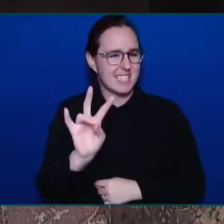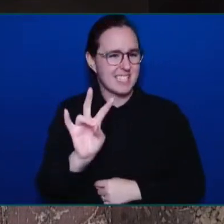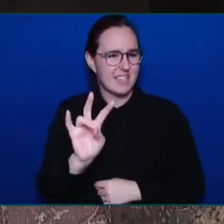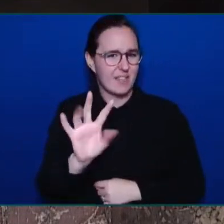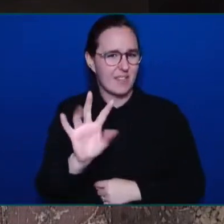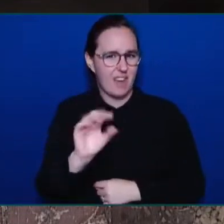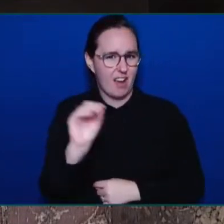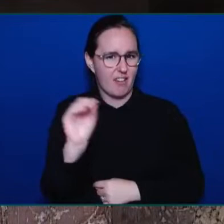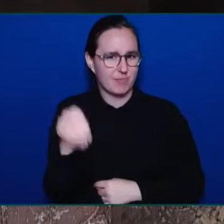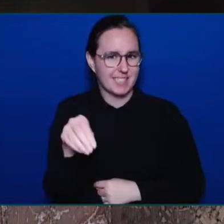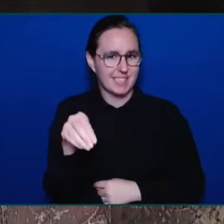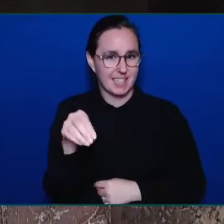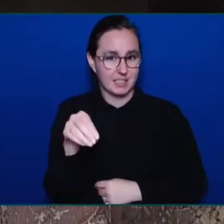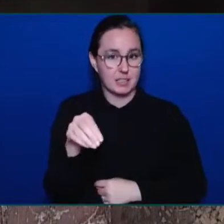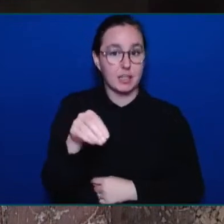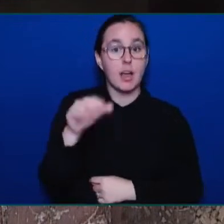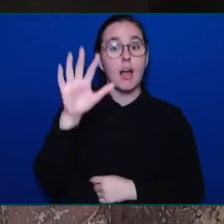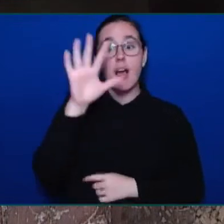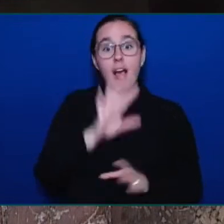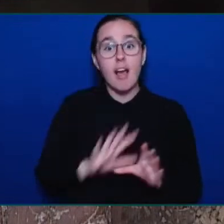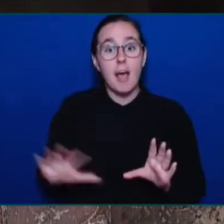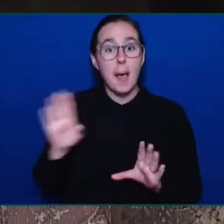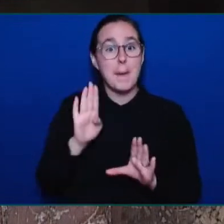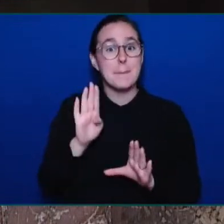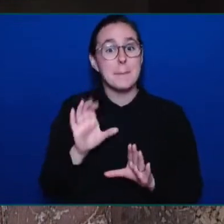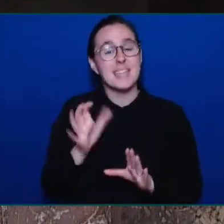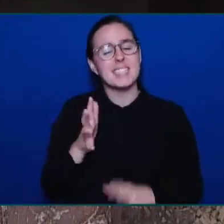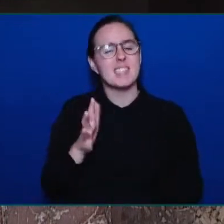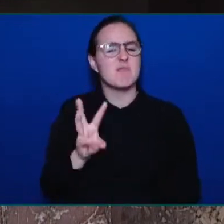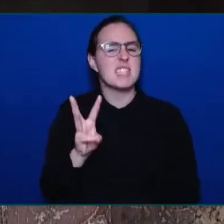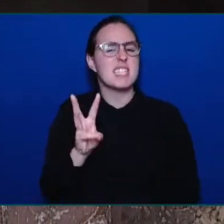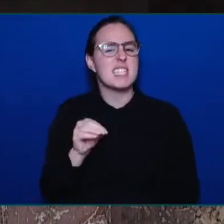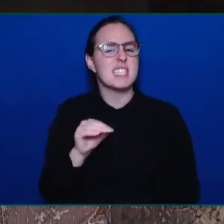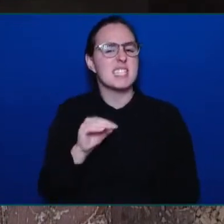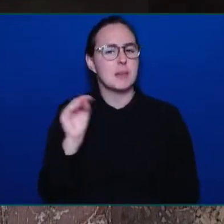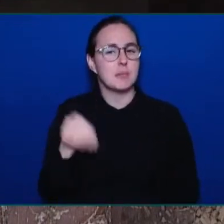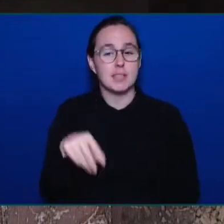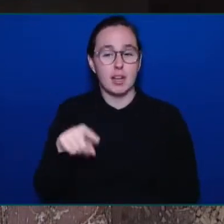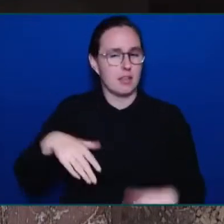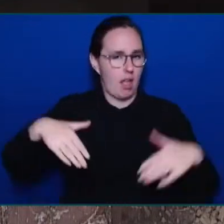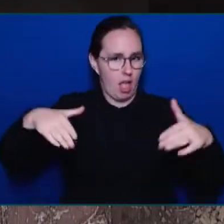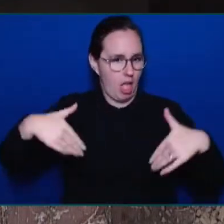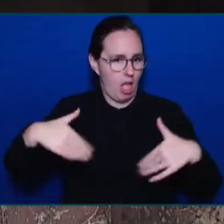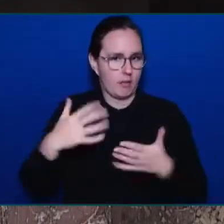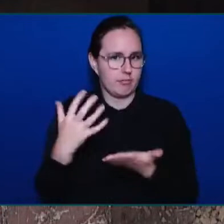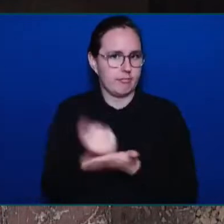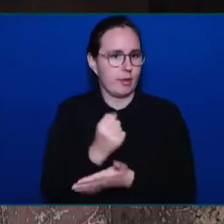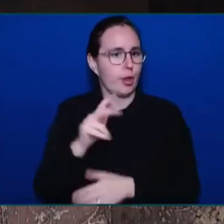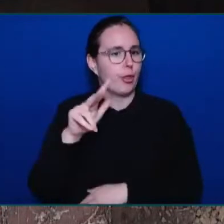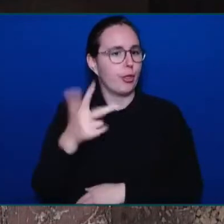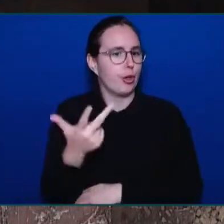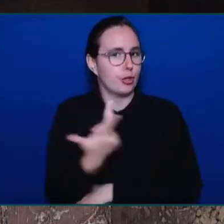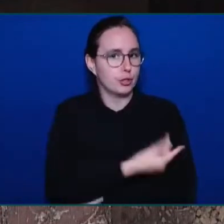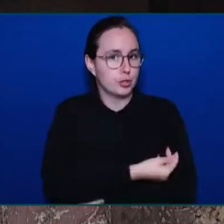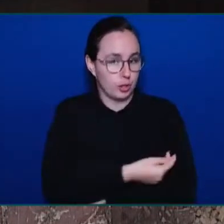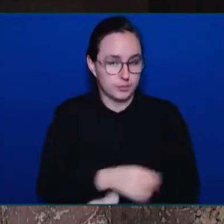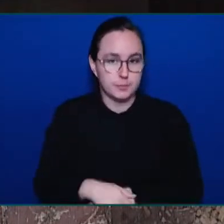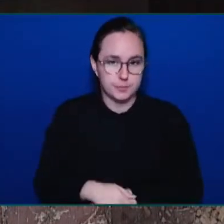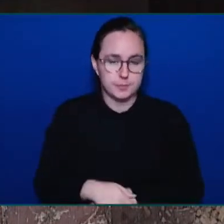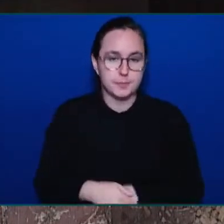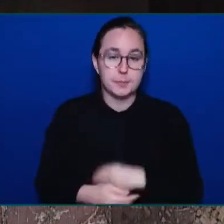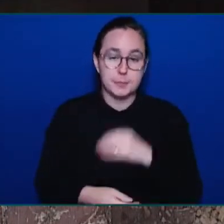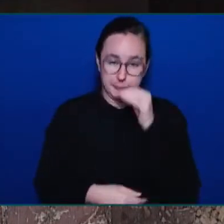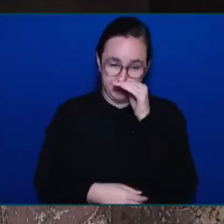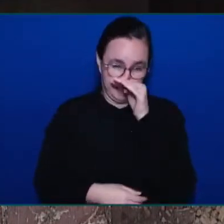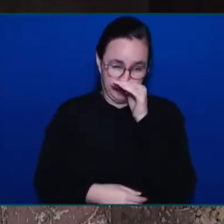shot. According to the federal minister, this means those nurses are essentially the equivalent of unvaccinated healthcare